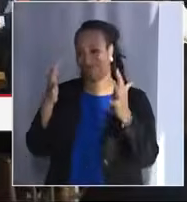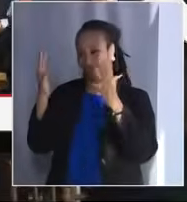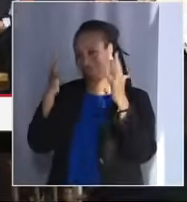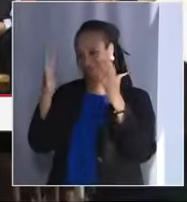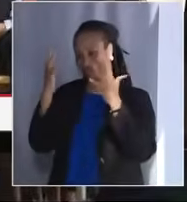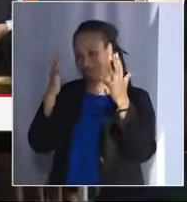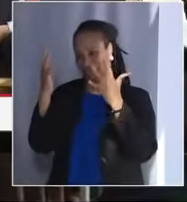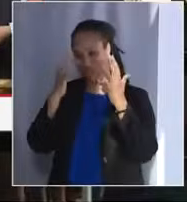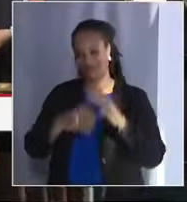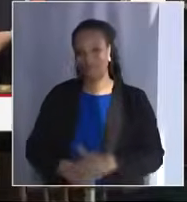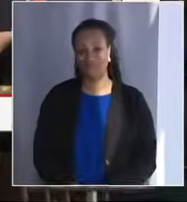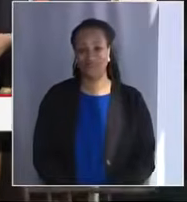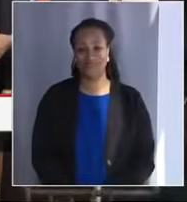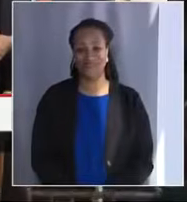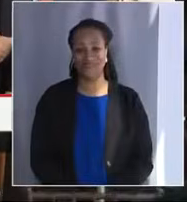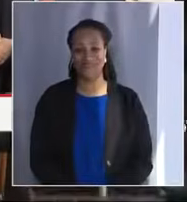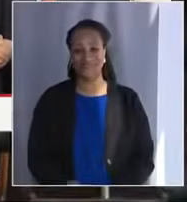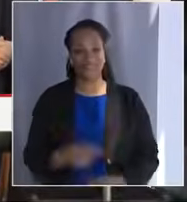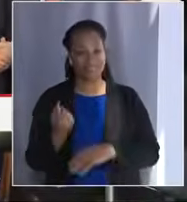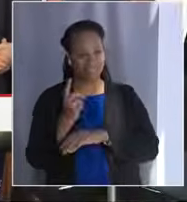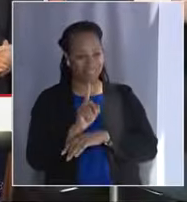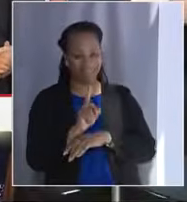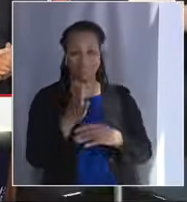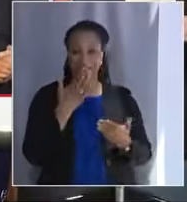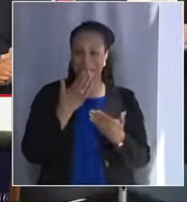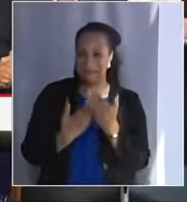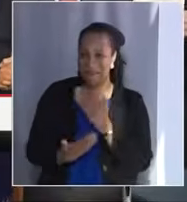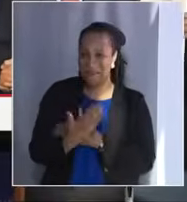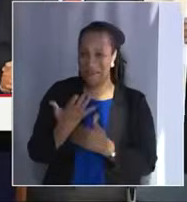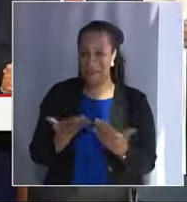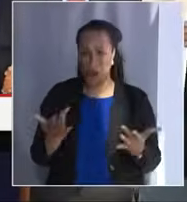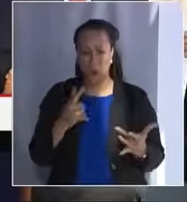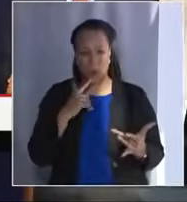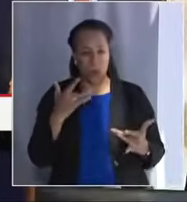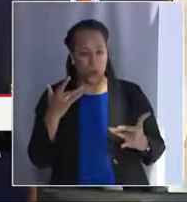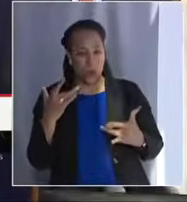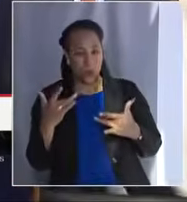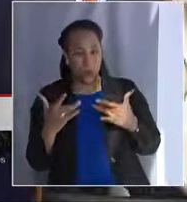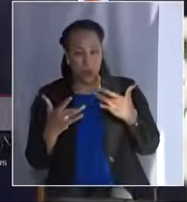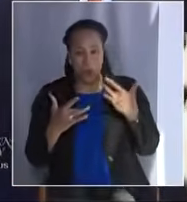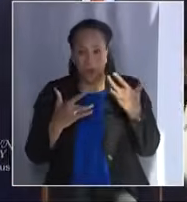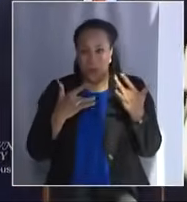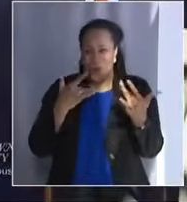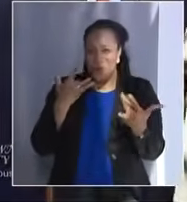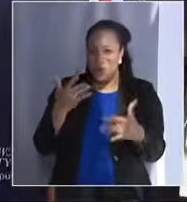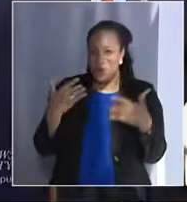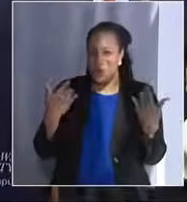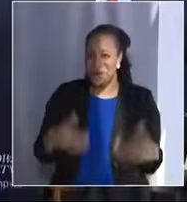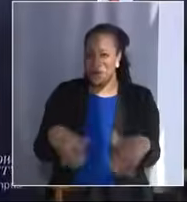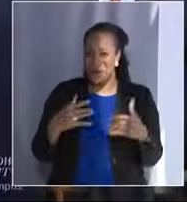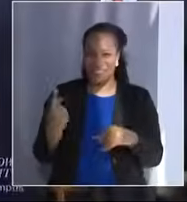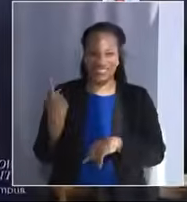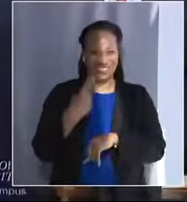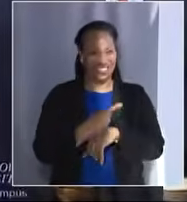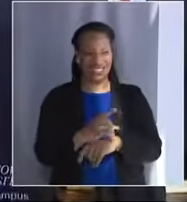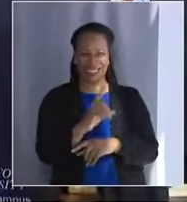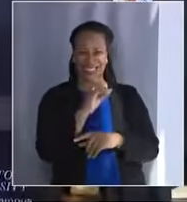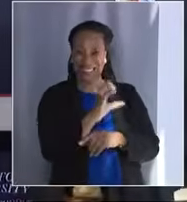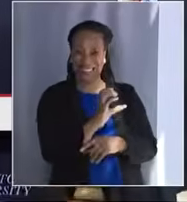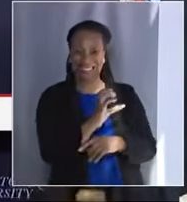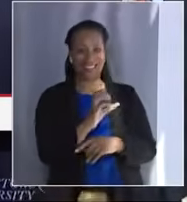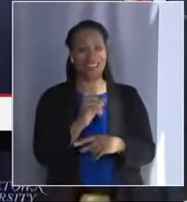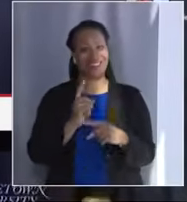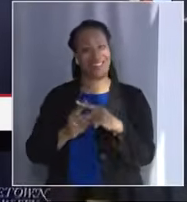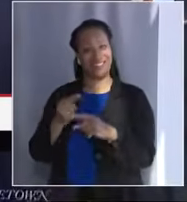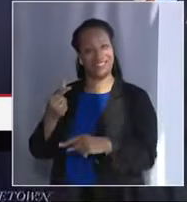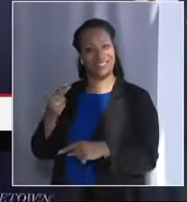Good morning. Today is an exciting day for DC and for Georgetown University. I am all those things at